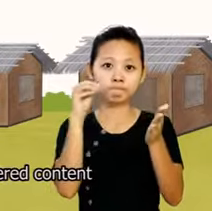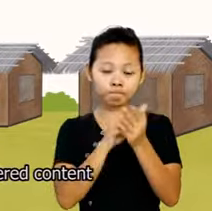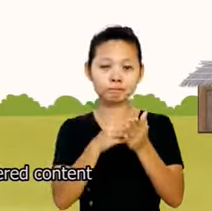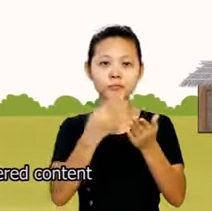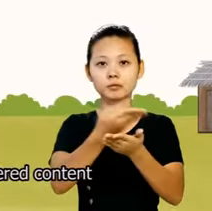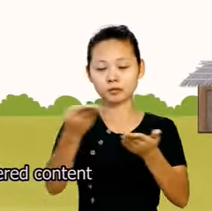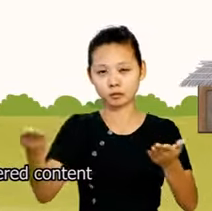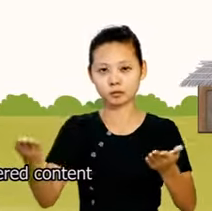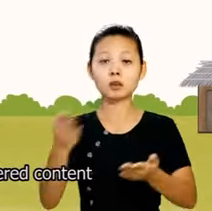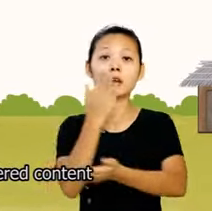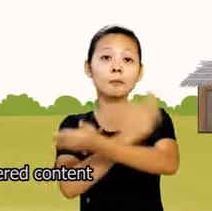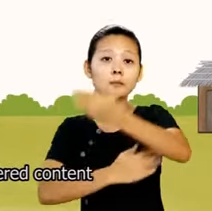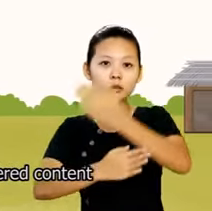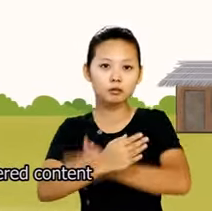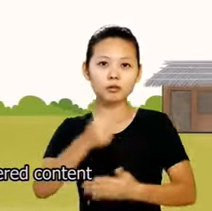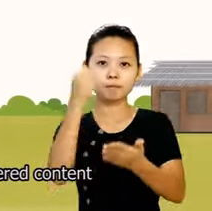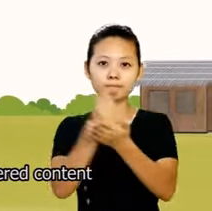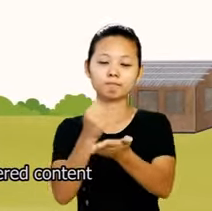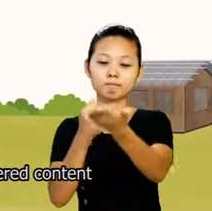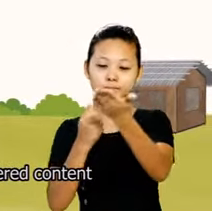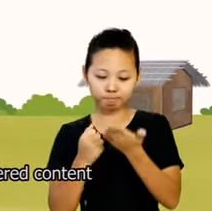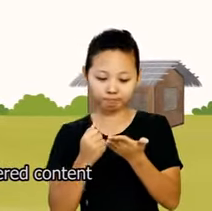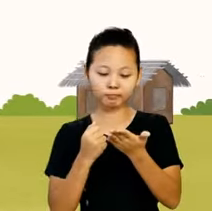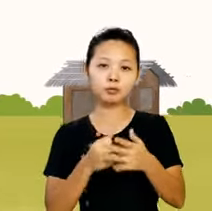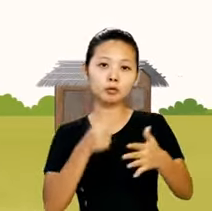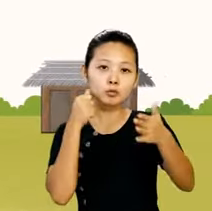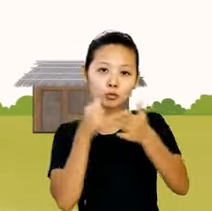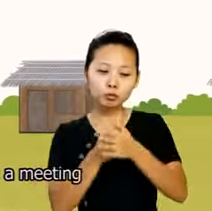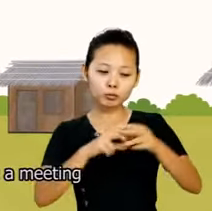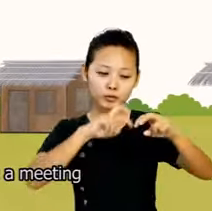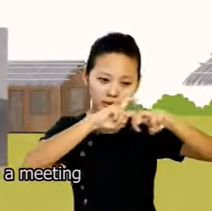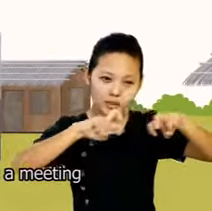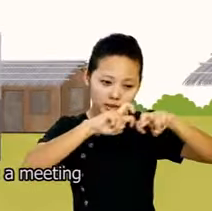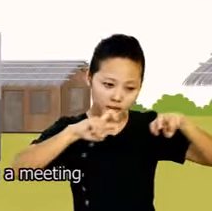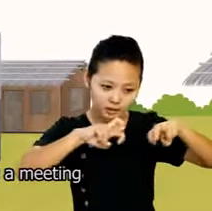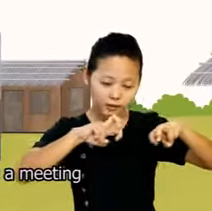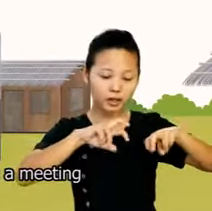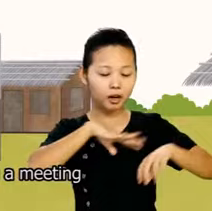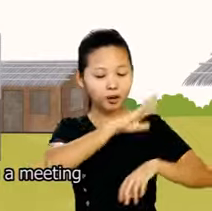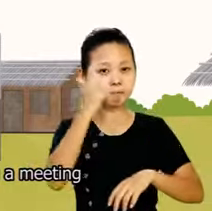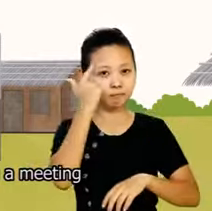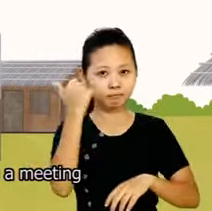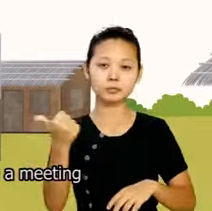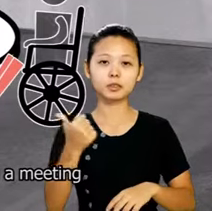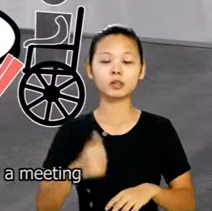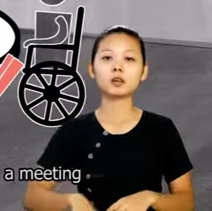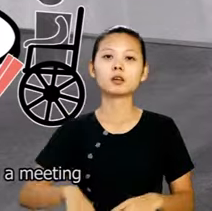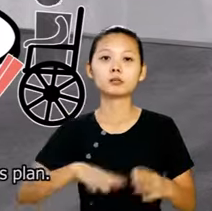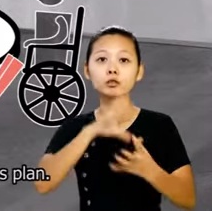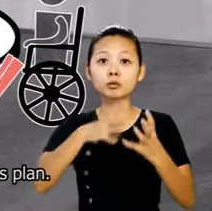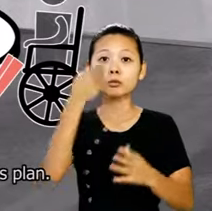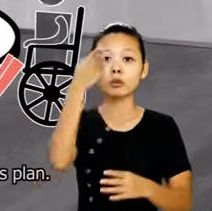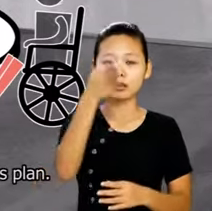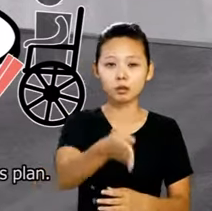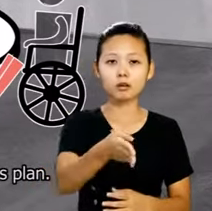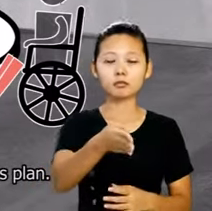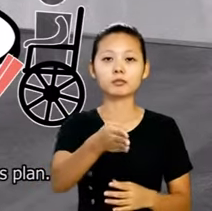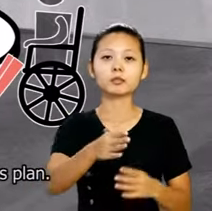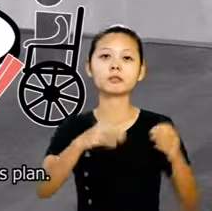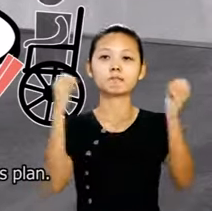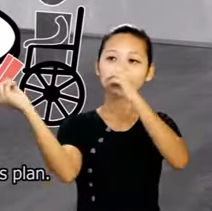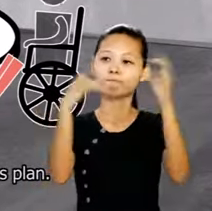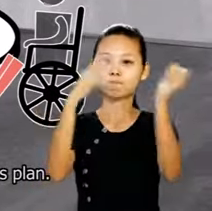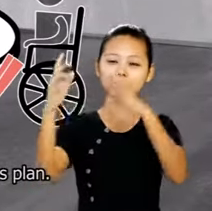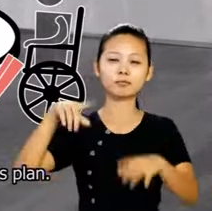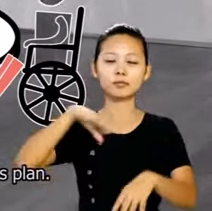For example, people will have been offered content pre-operational support before joining a meeting to develop a